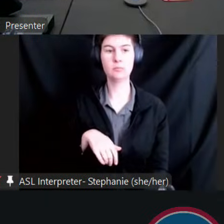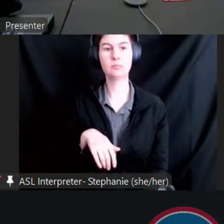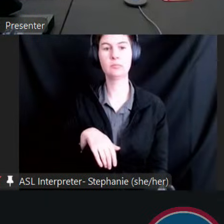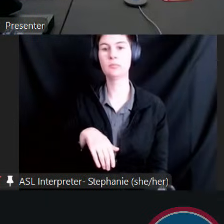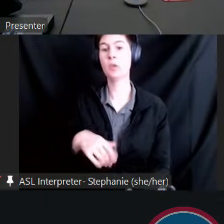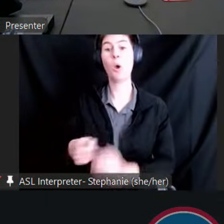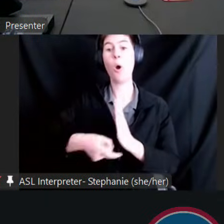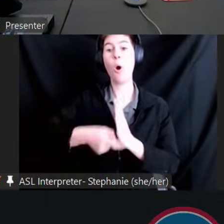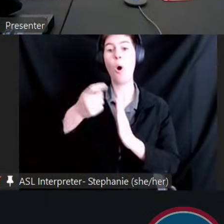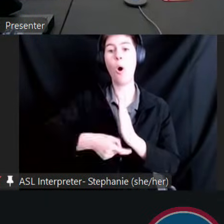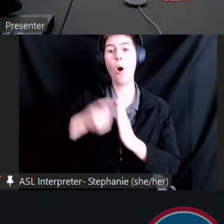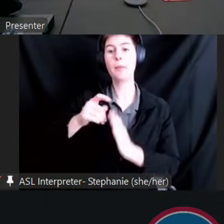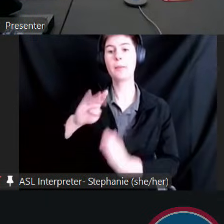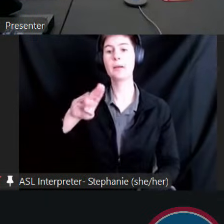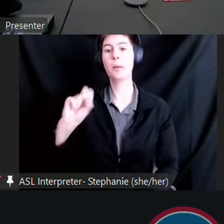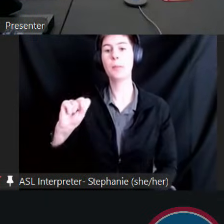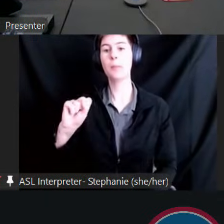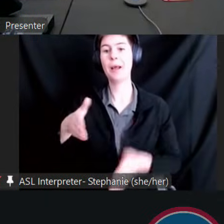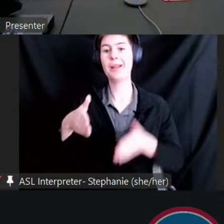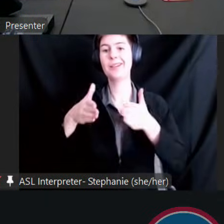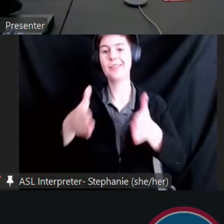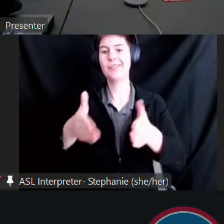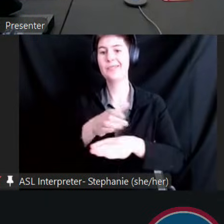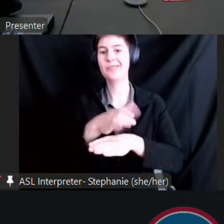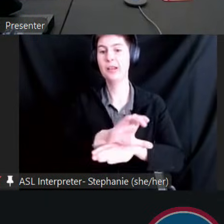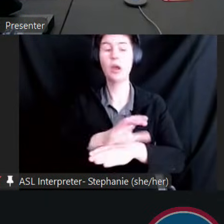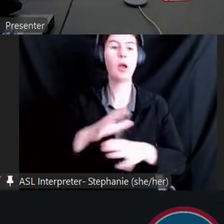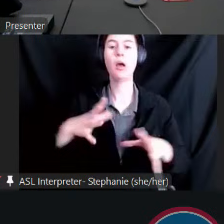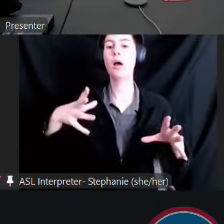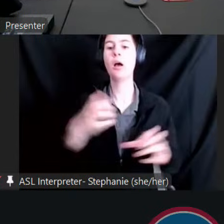bus lane enforcement, also referred to as ABLE.